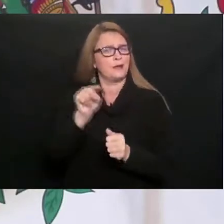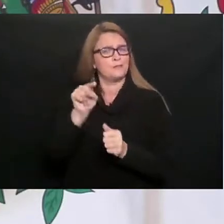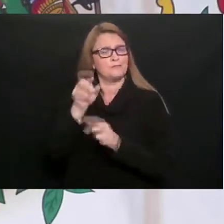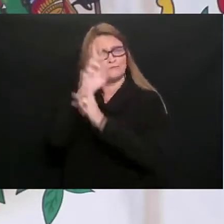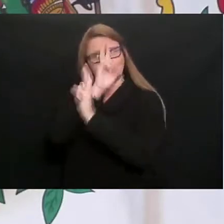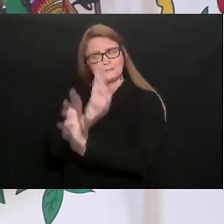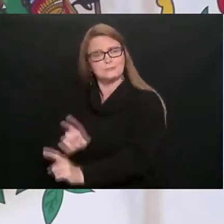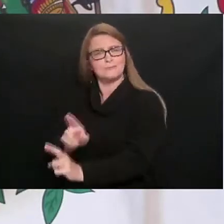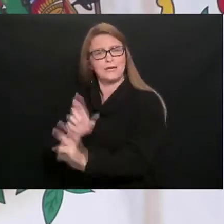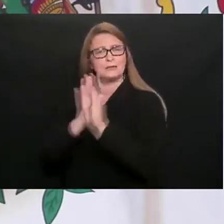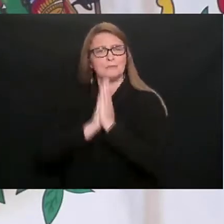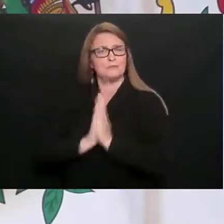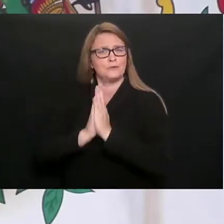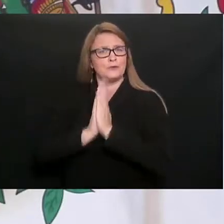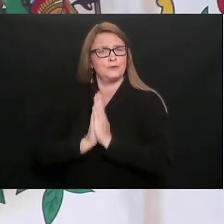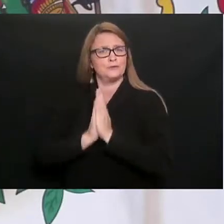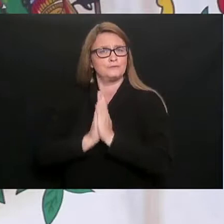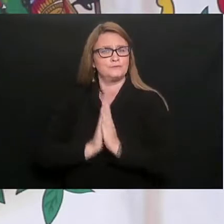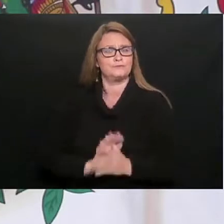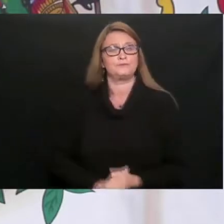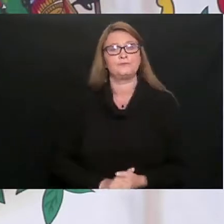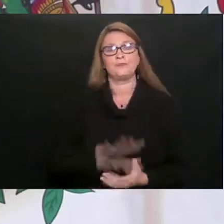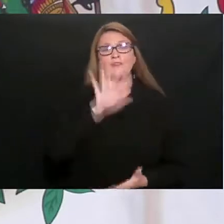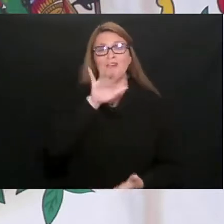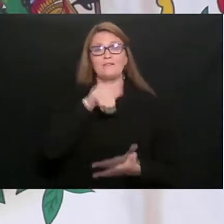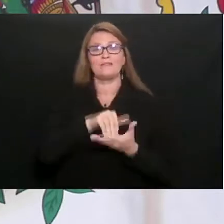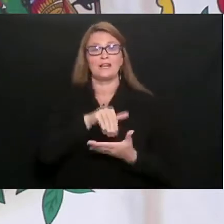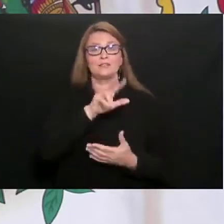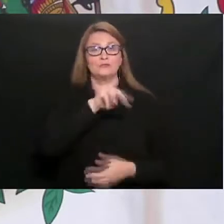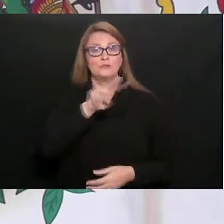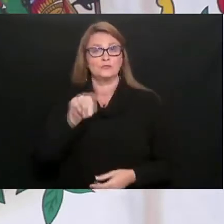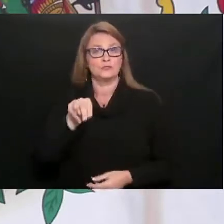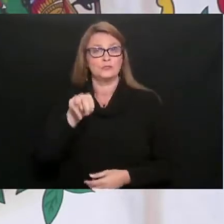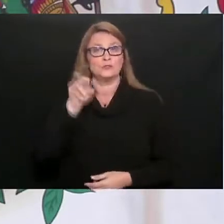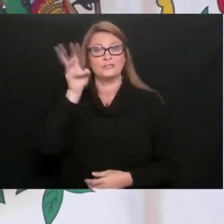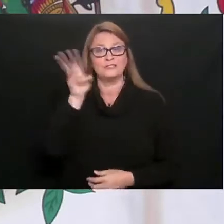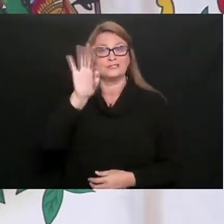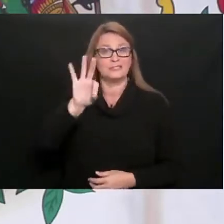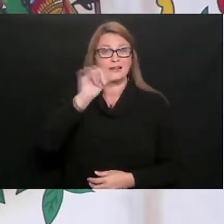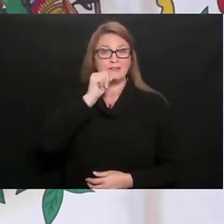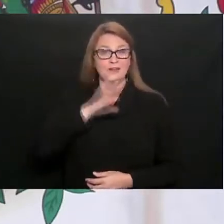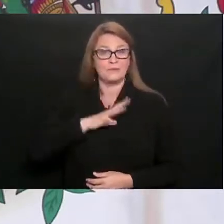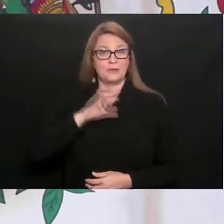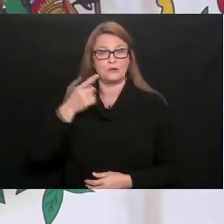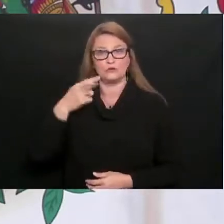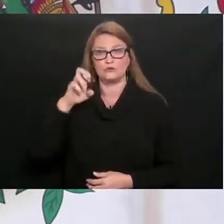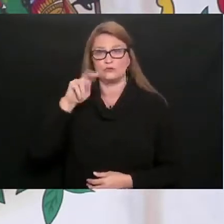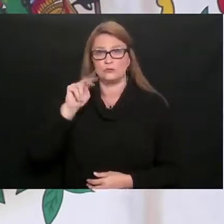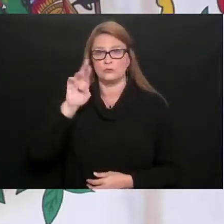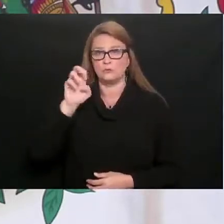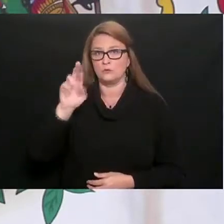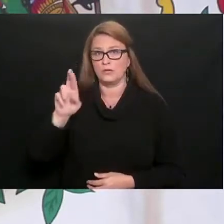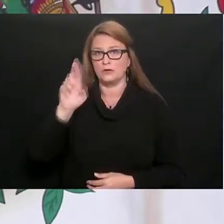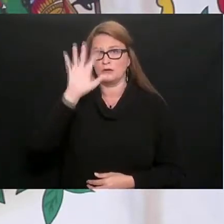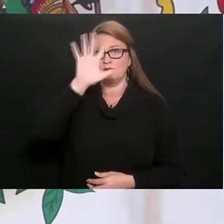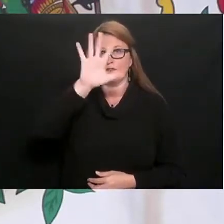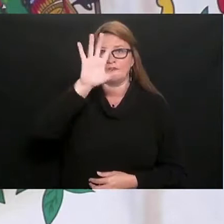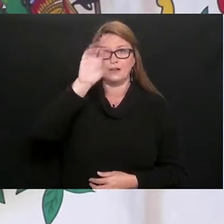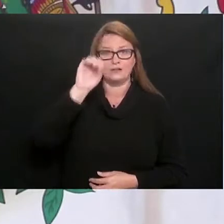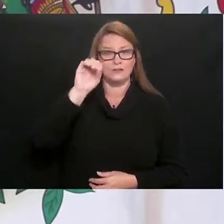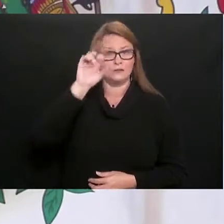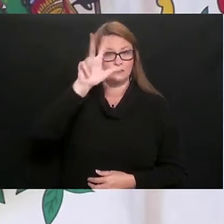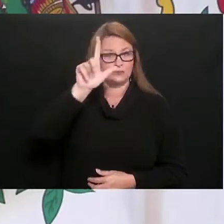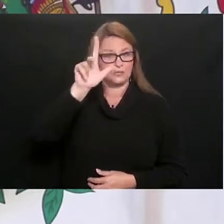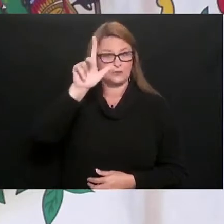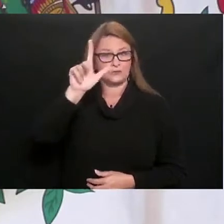prayers. The 5,022nd death of 69-year-old female from Greenbrier County. The